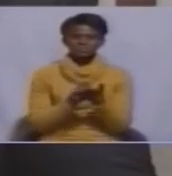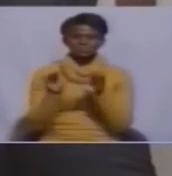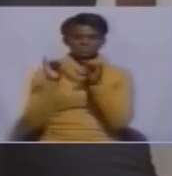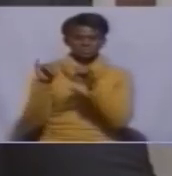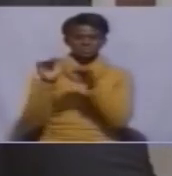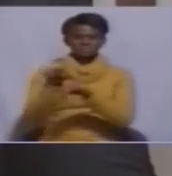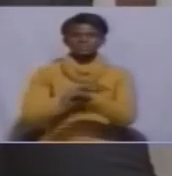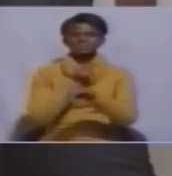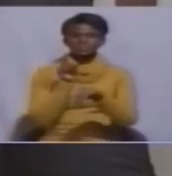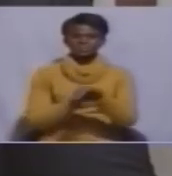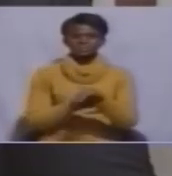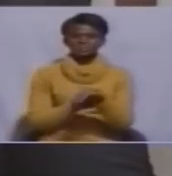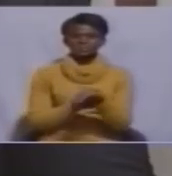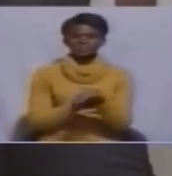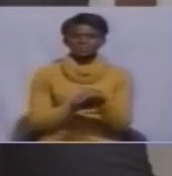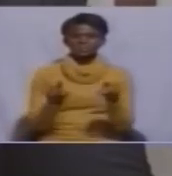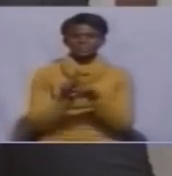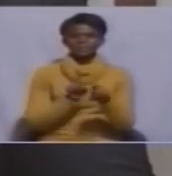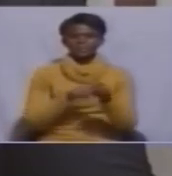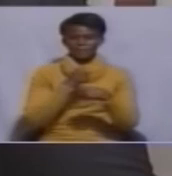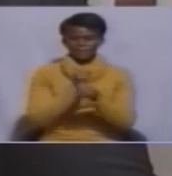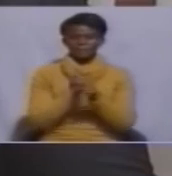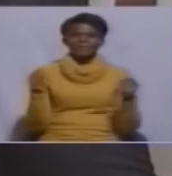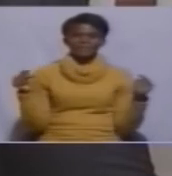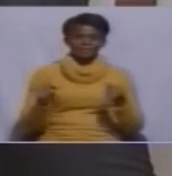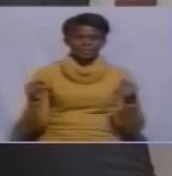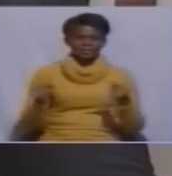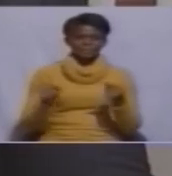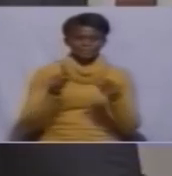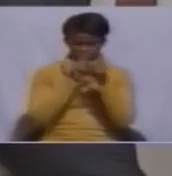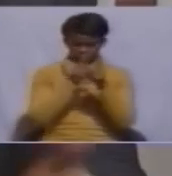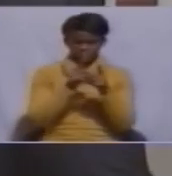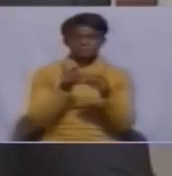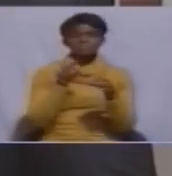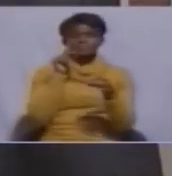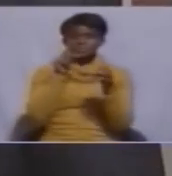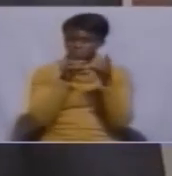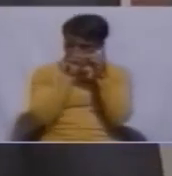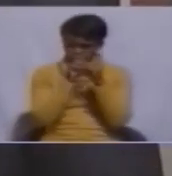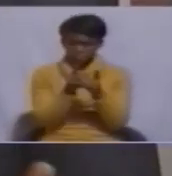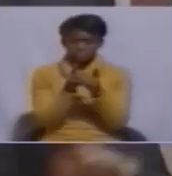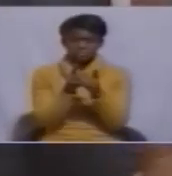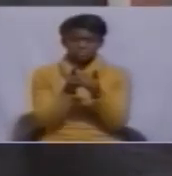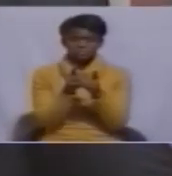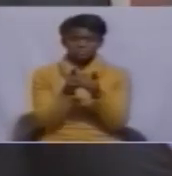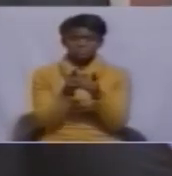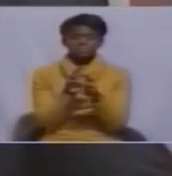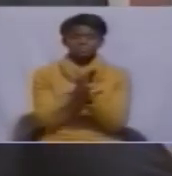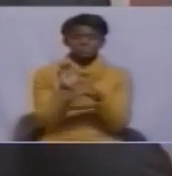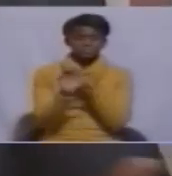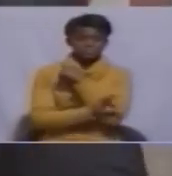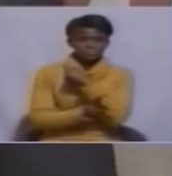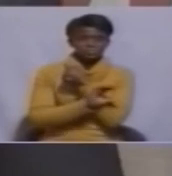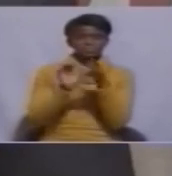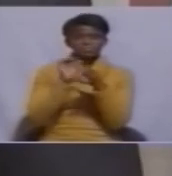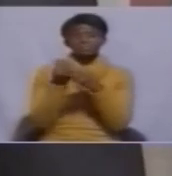there for a long time, and they've had to make a painful decision to decide whether to be a national of the country where they are or